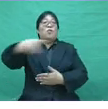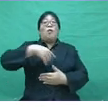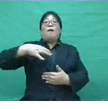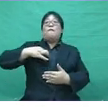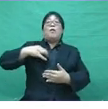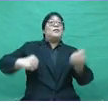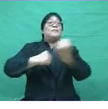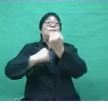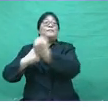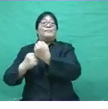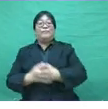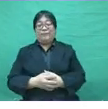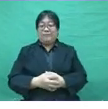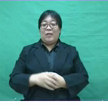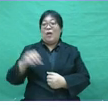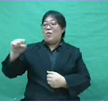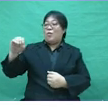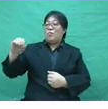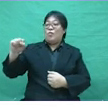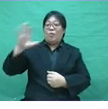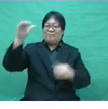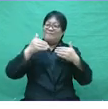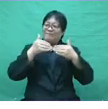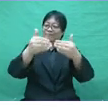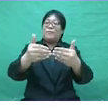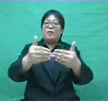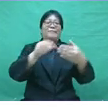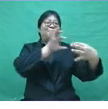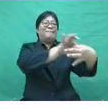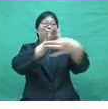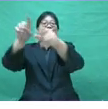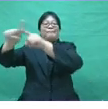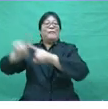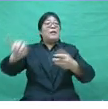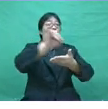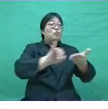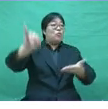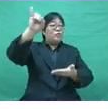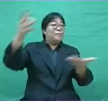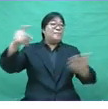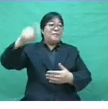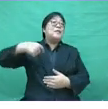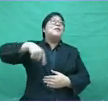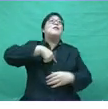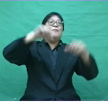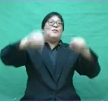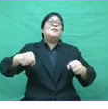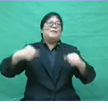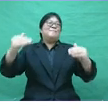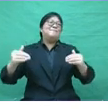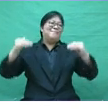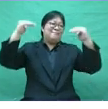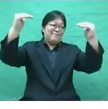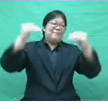contribution. SOXO will continue to work with various institutions to ensure that we are able to reach to the